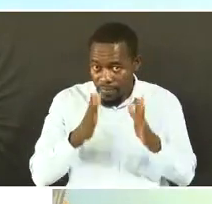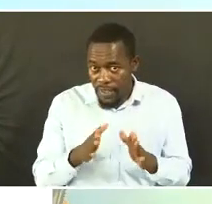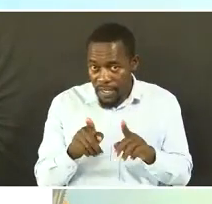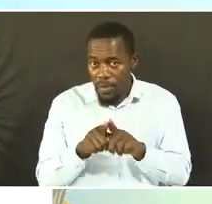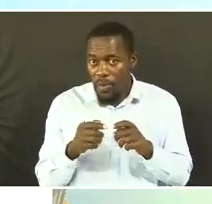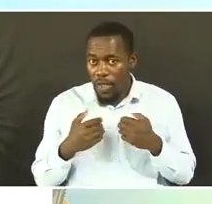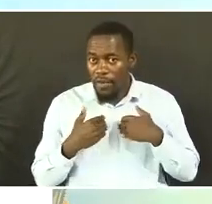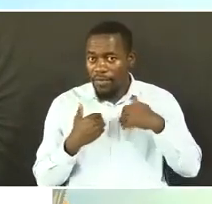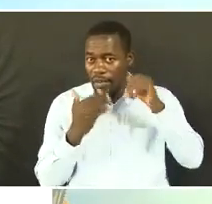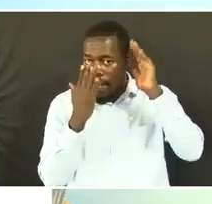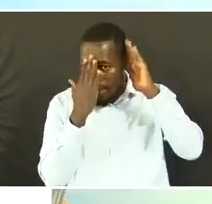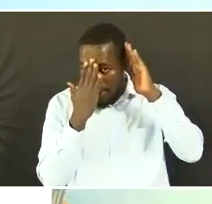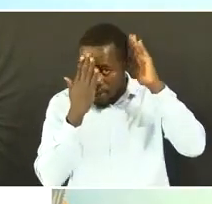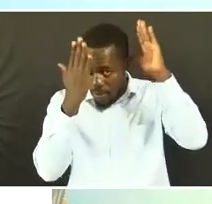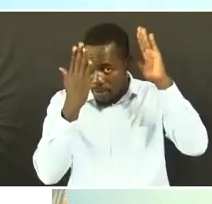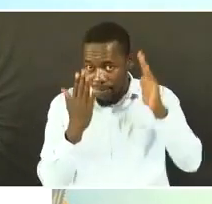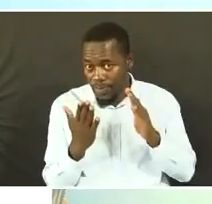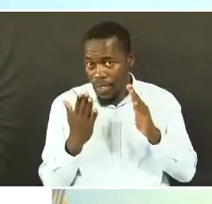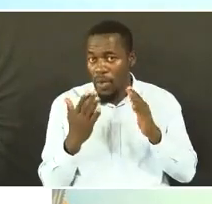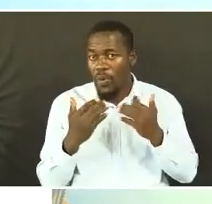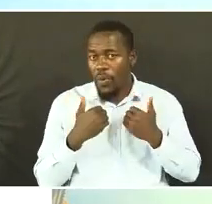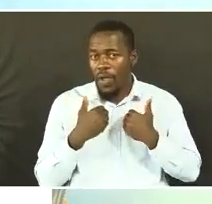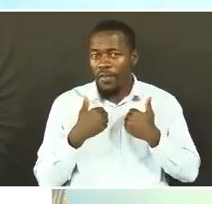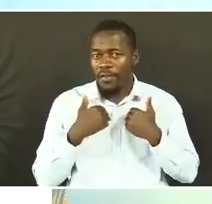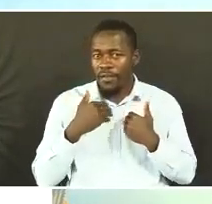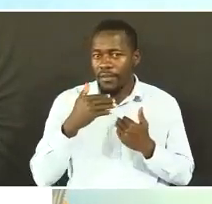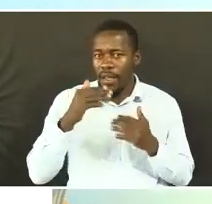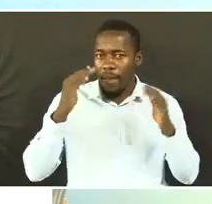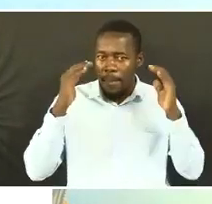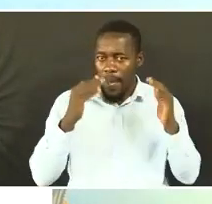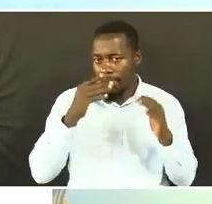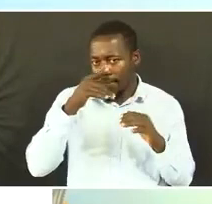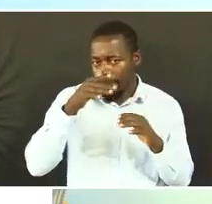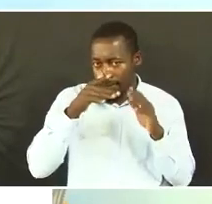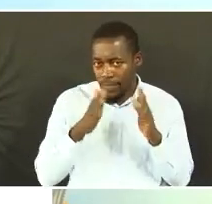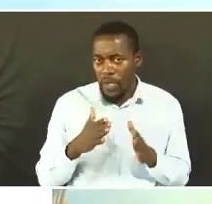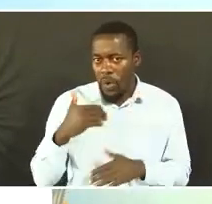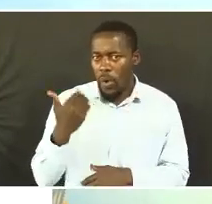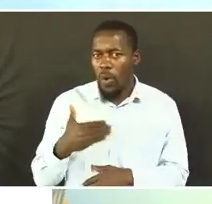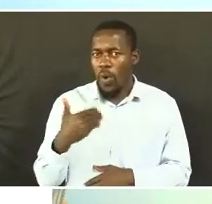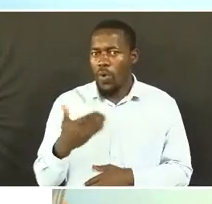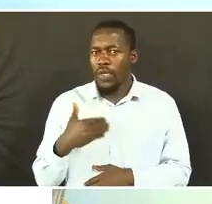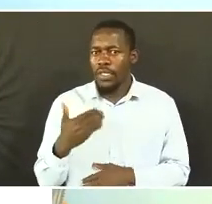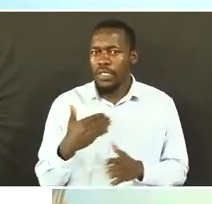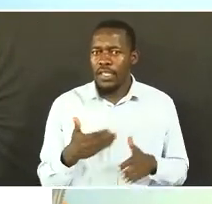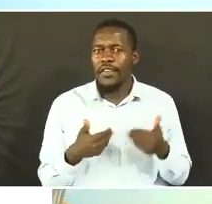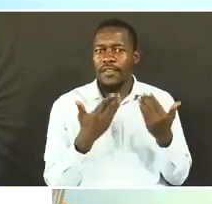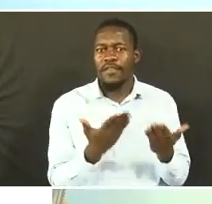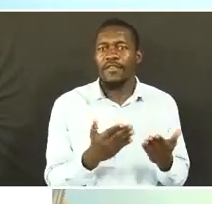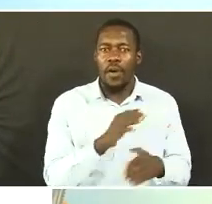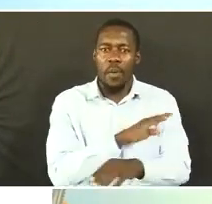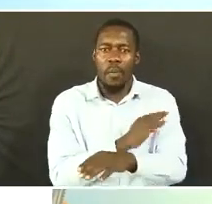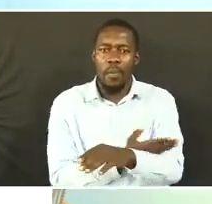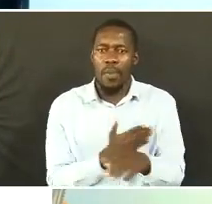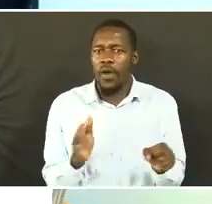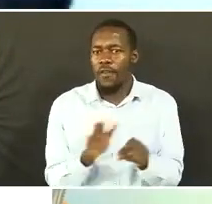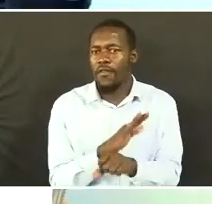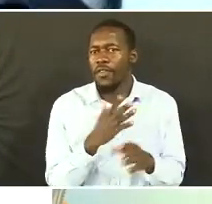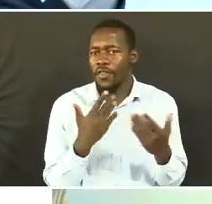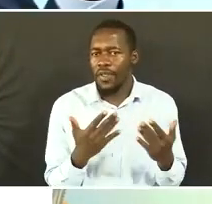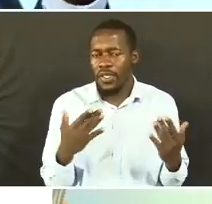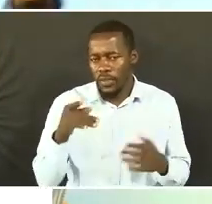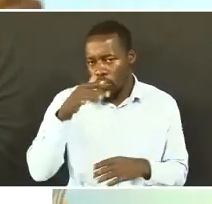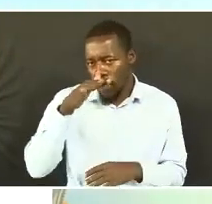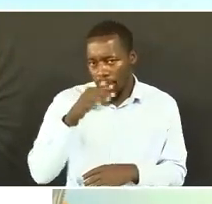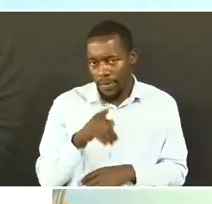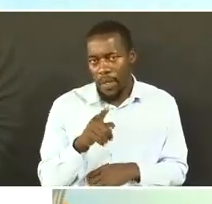archdeceiver hates the great truths that bring to view an atoning sacrifice and an all-powerful mediator. So we are